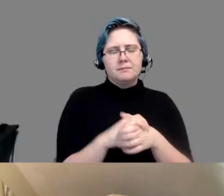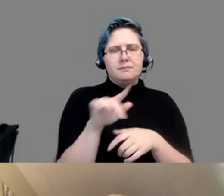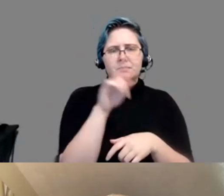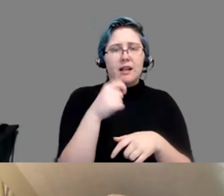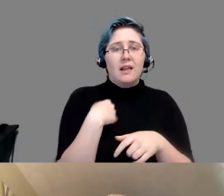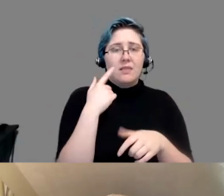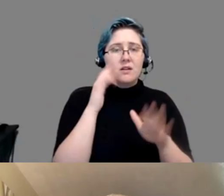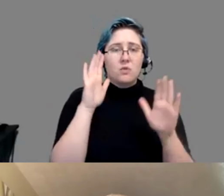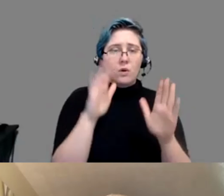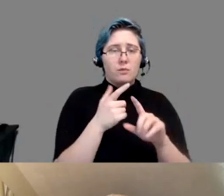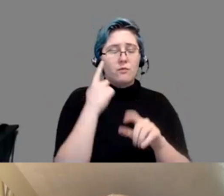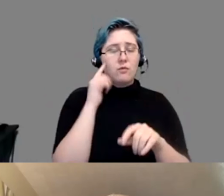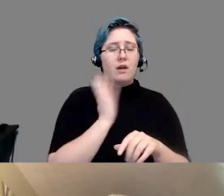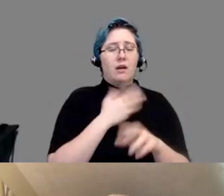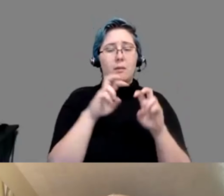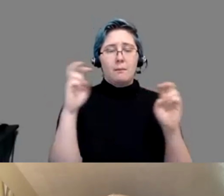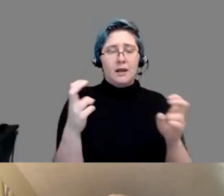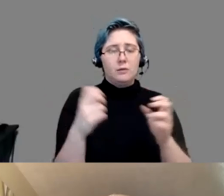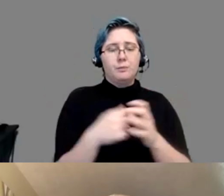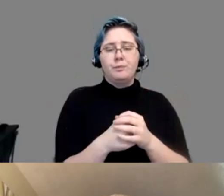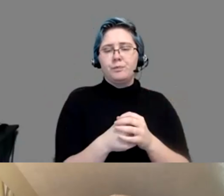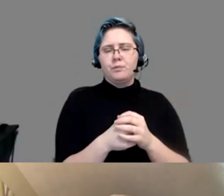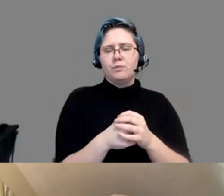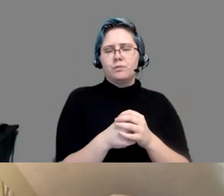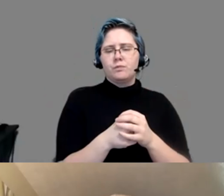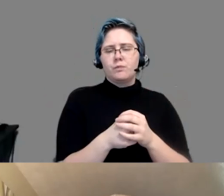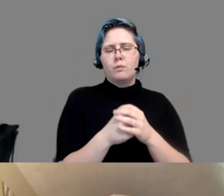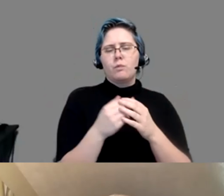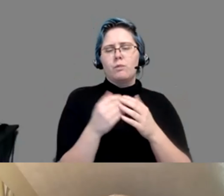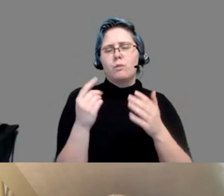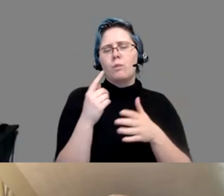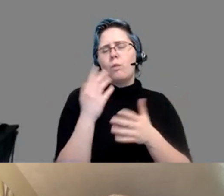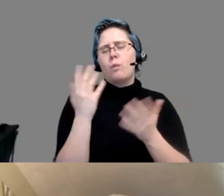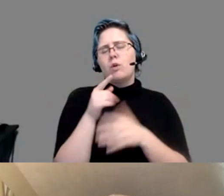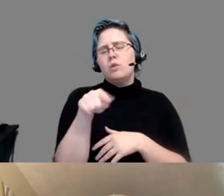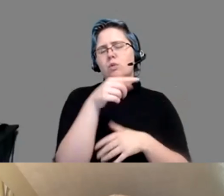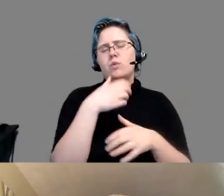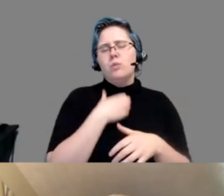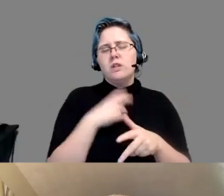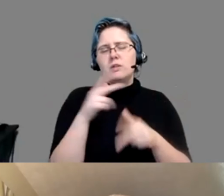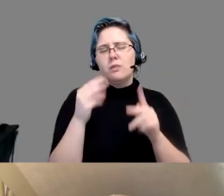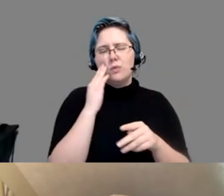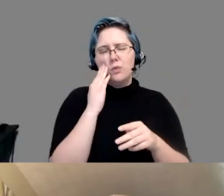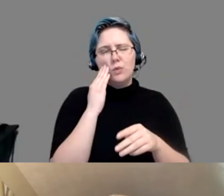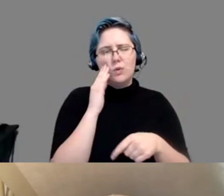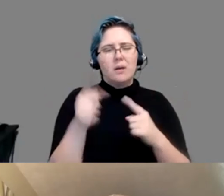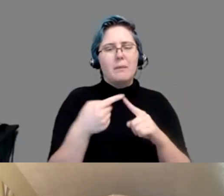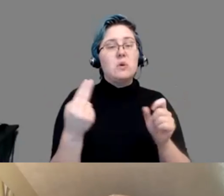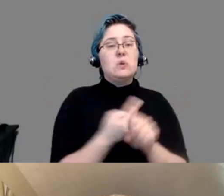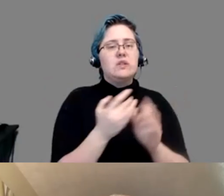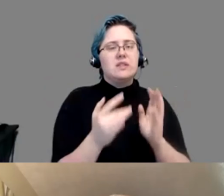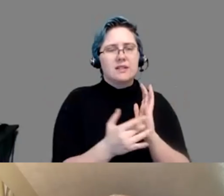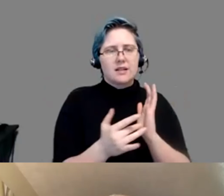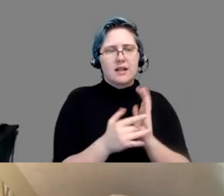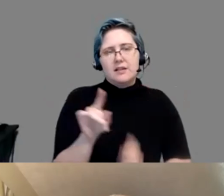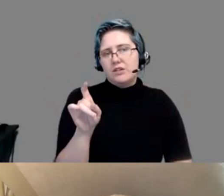for our panel here. What do you wish people knew about using technology?